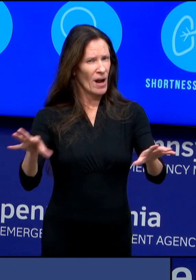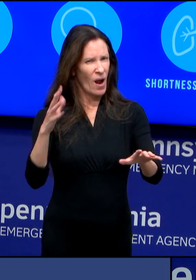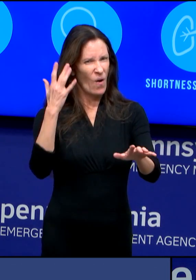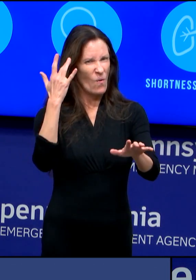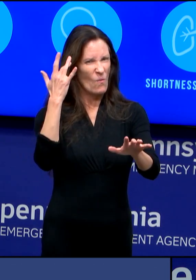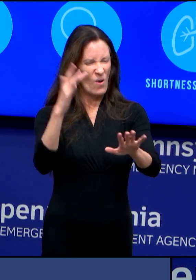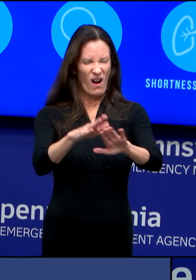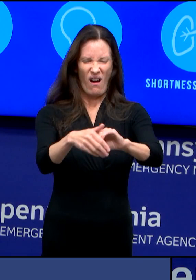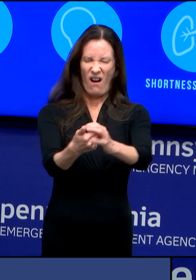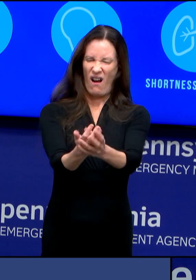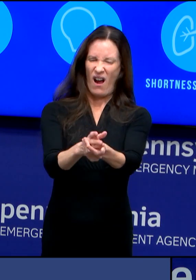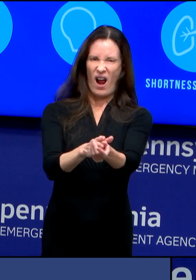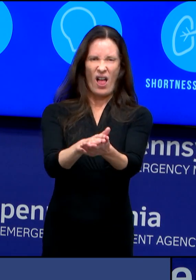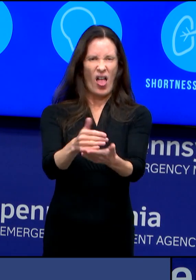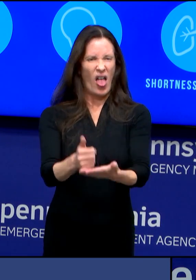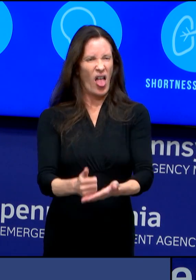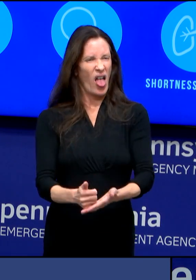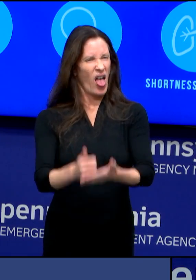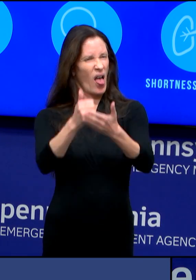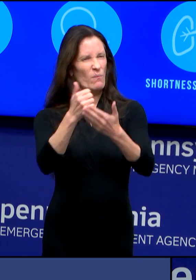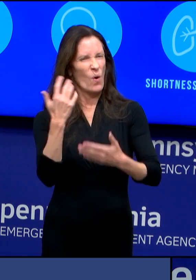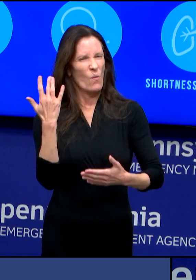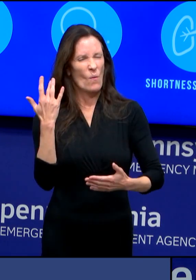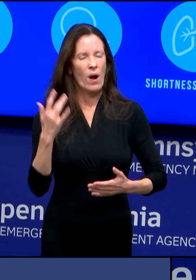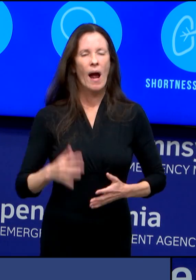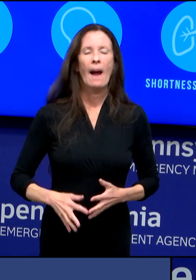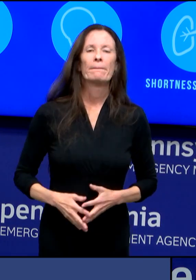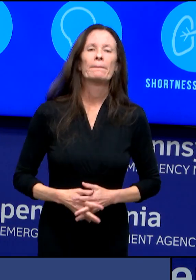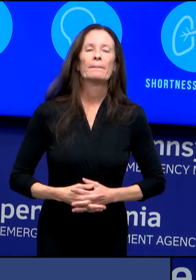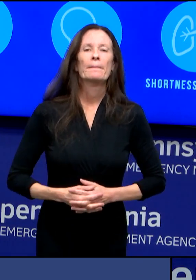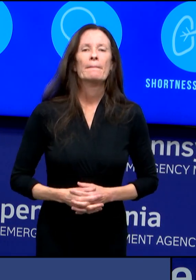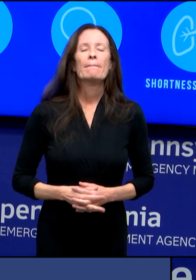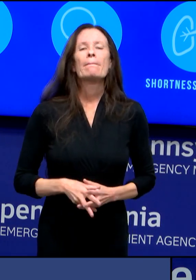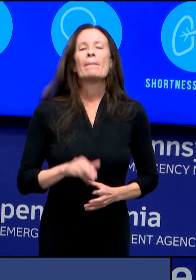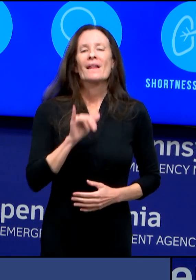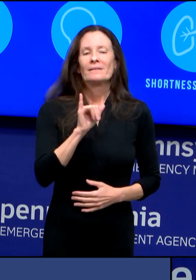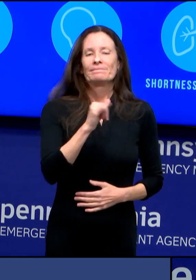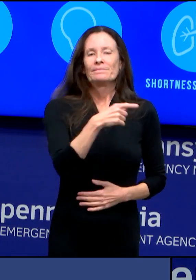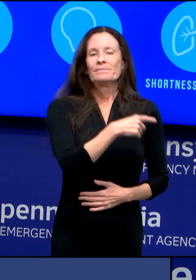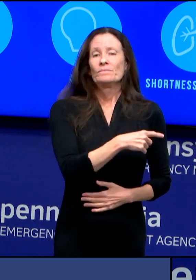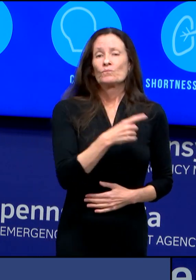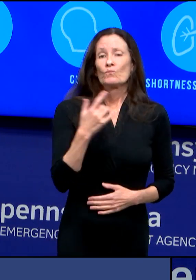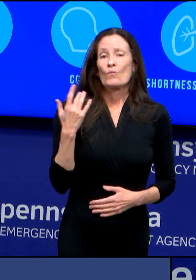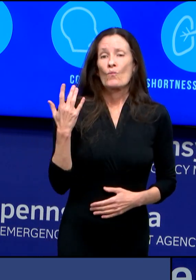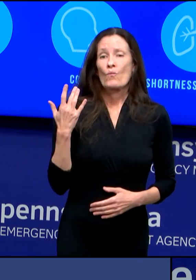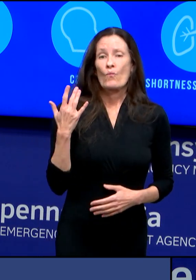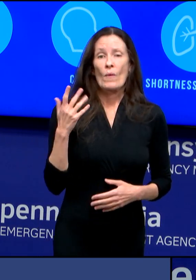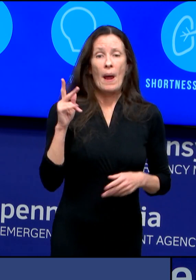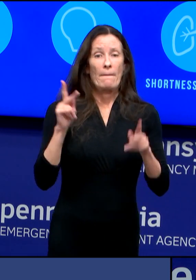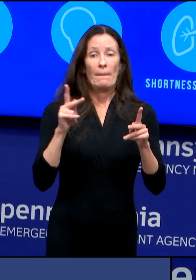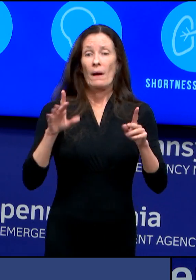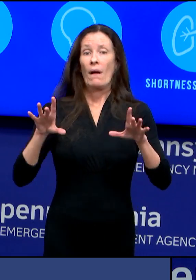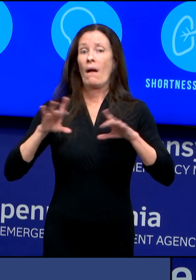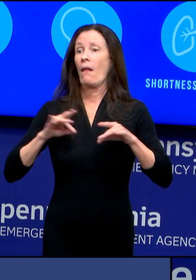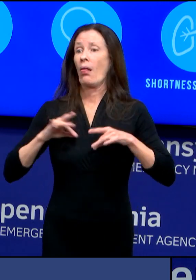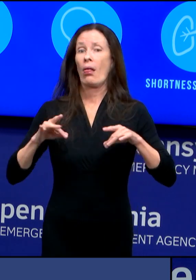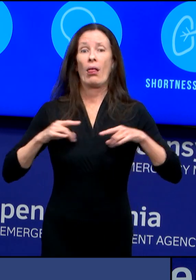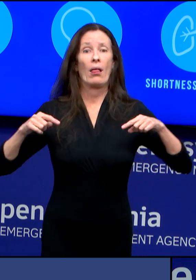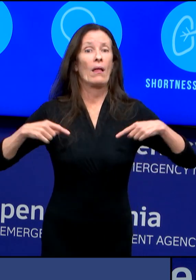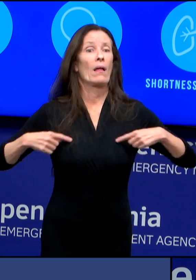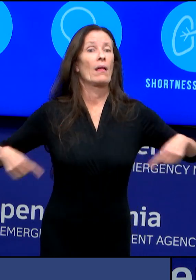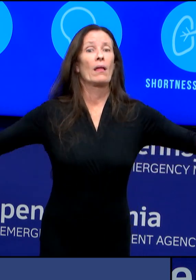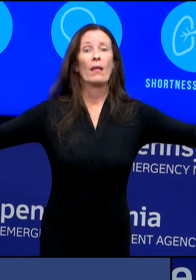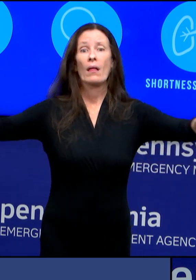of the ways that people can contract a respiratory virus like COVID-19 is by touching surfaces. So if